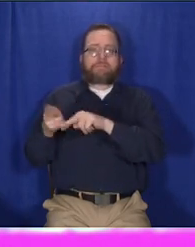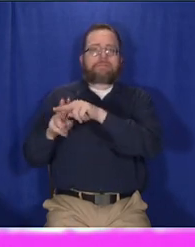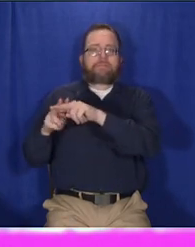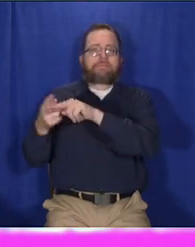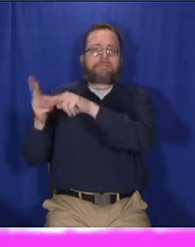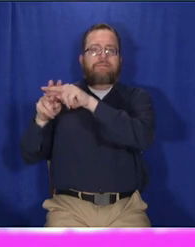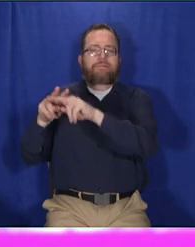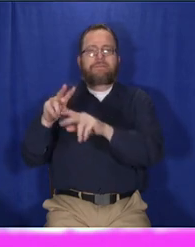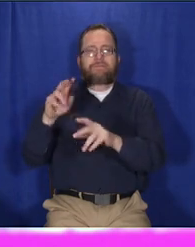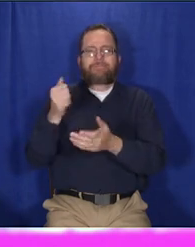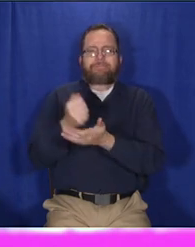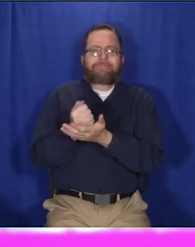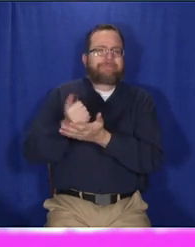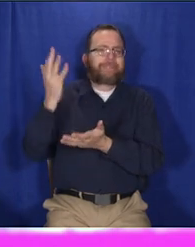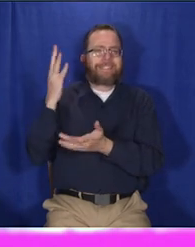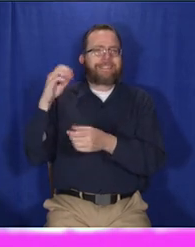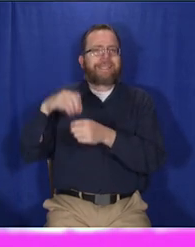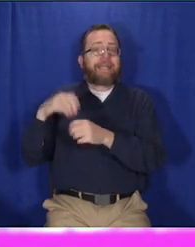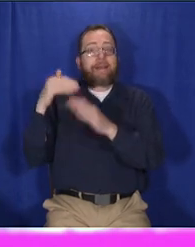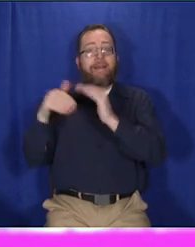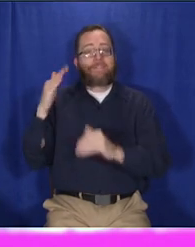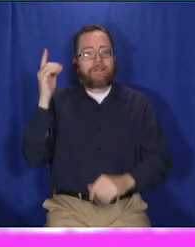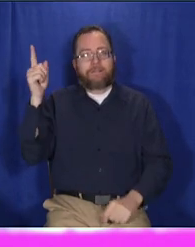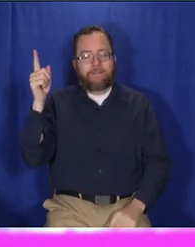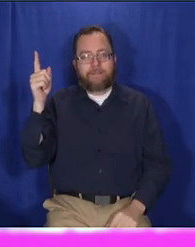completely change the way we think about giving.